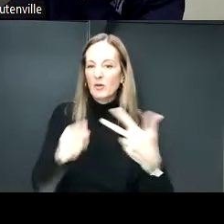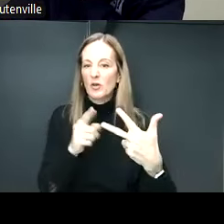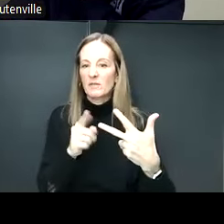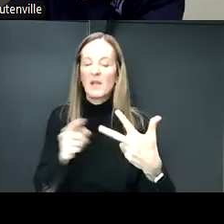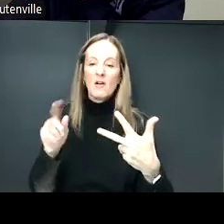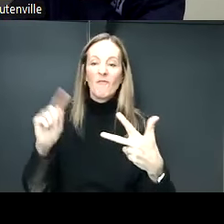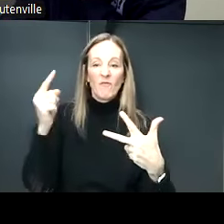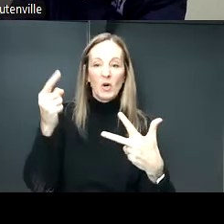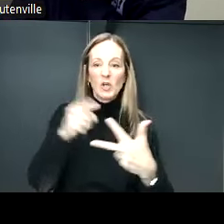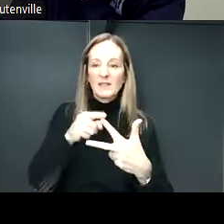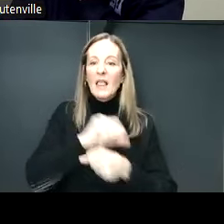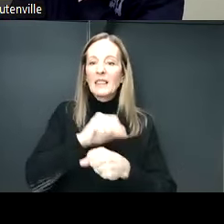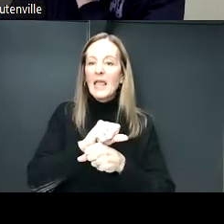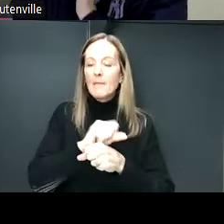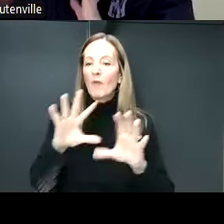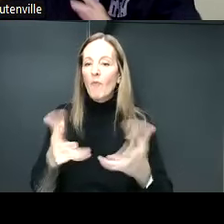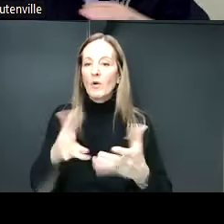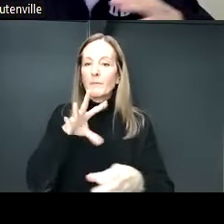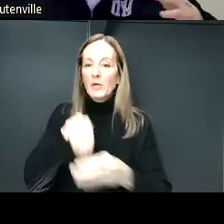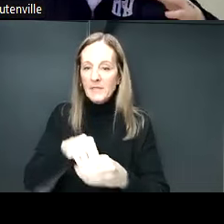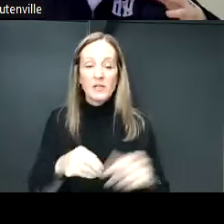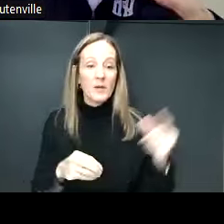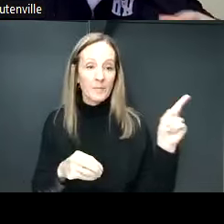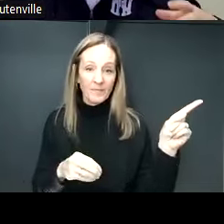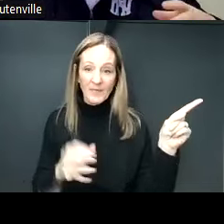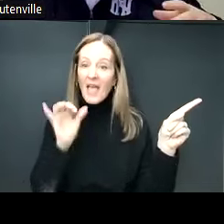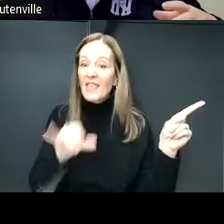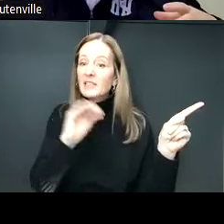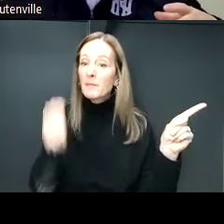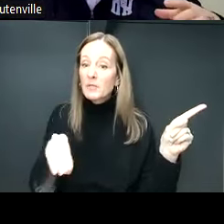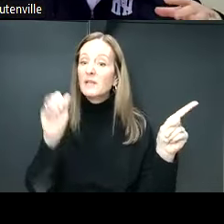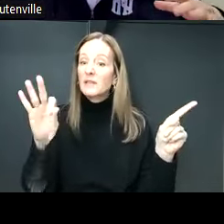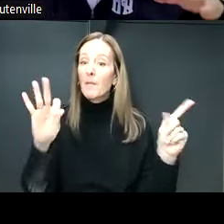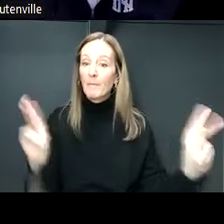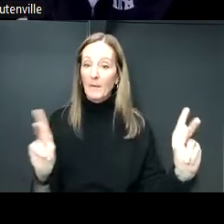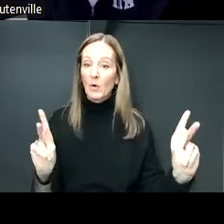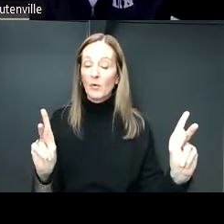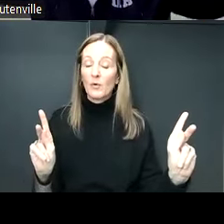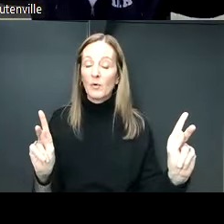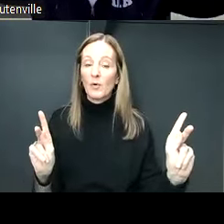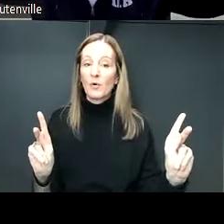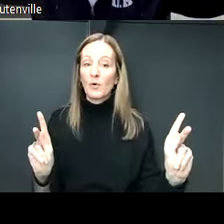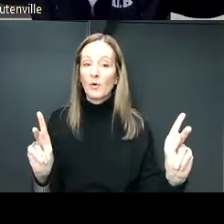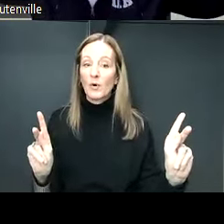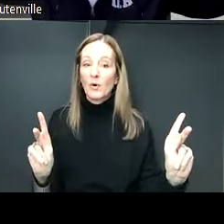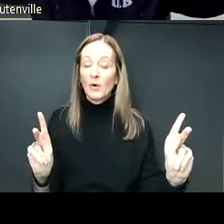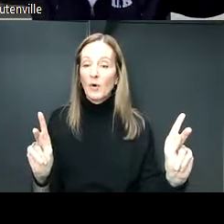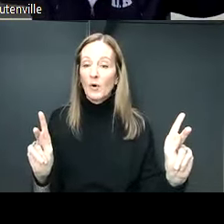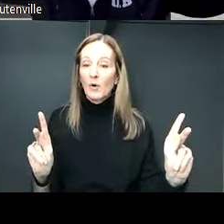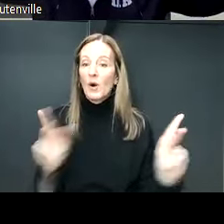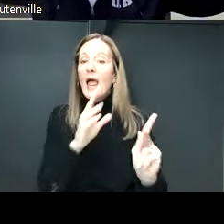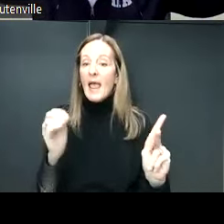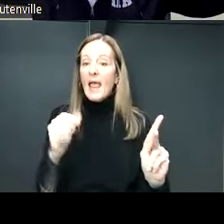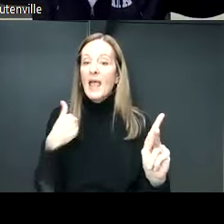force participation. So labor force participation is the percentage of the population, but we add in people who are